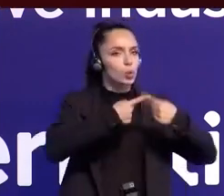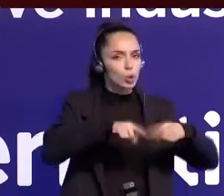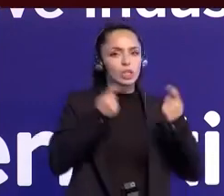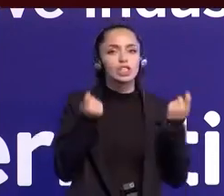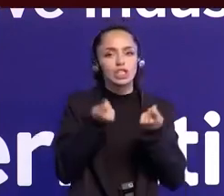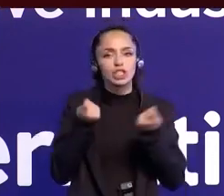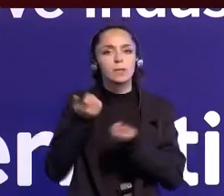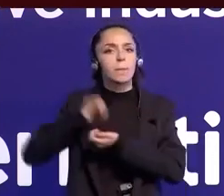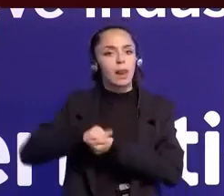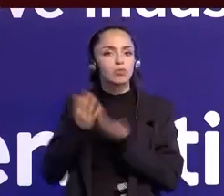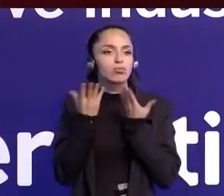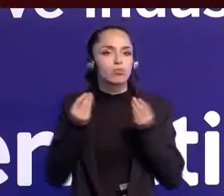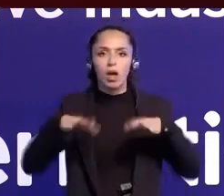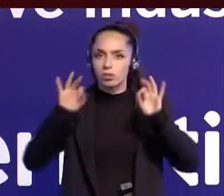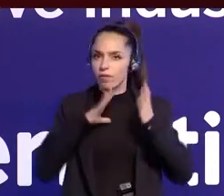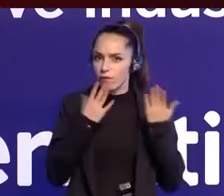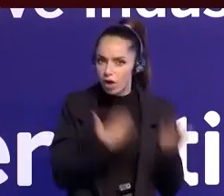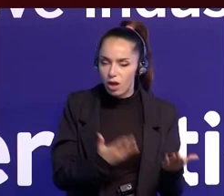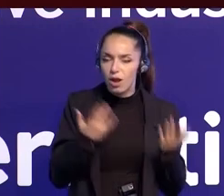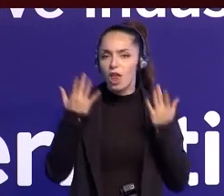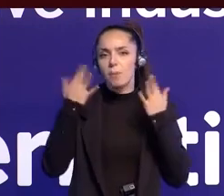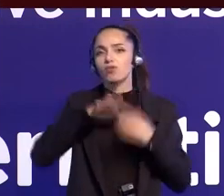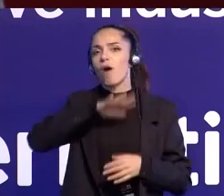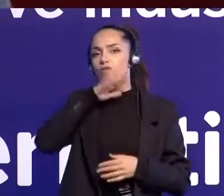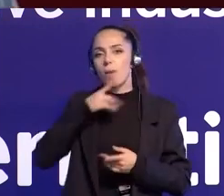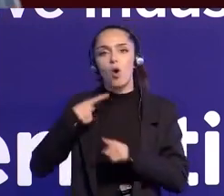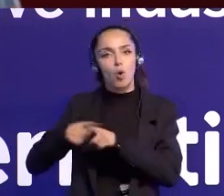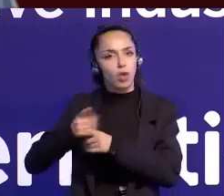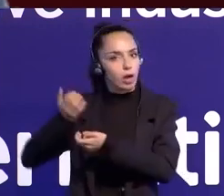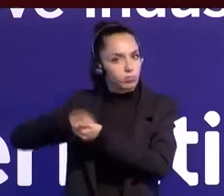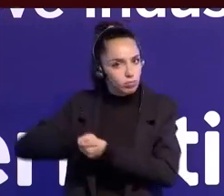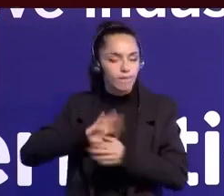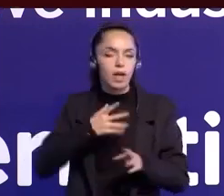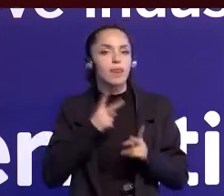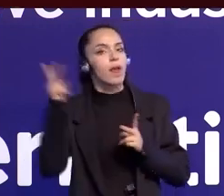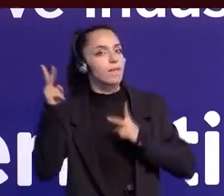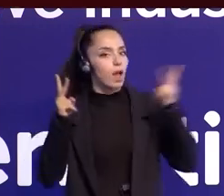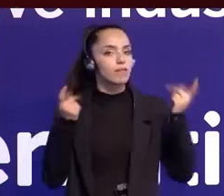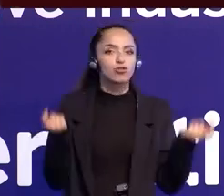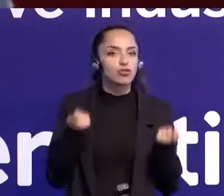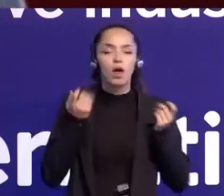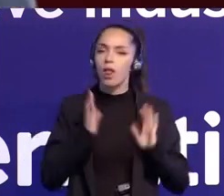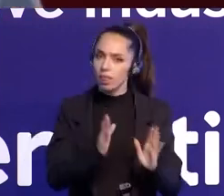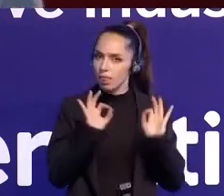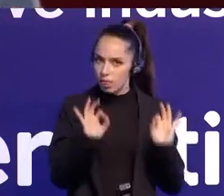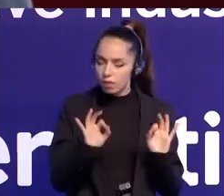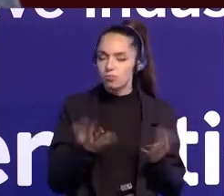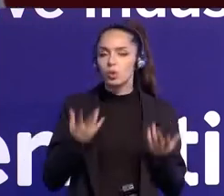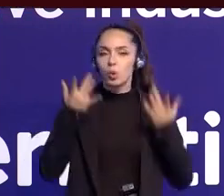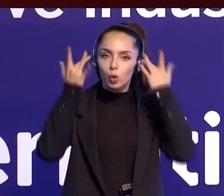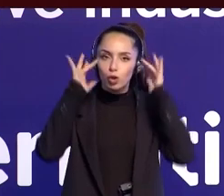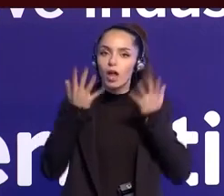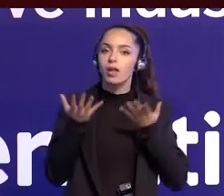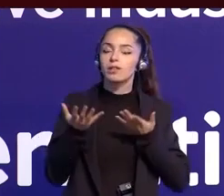their foreign counterparts. So diaspora culture, collaboration of the Ukrainian creatives with foreign